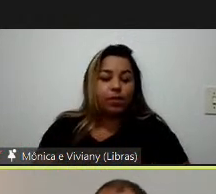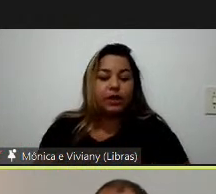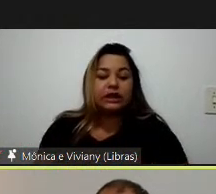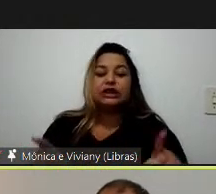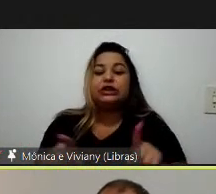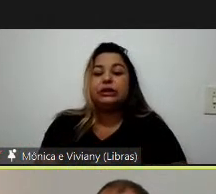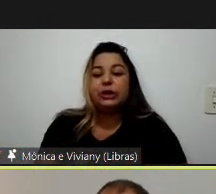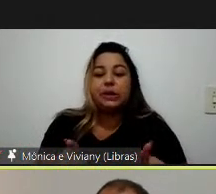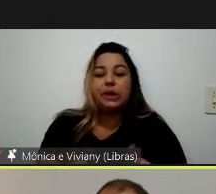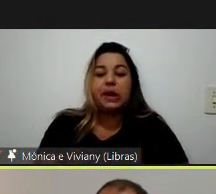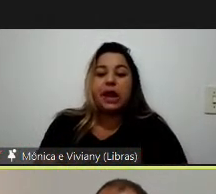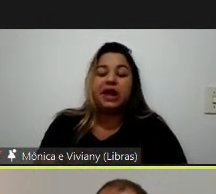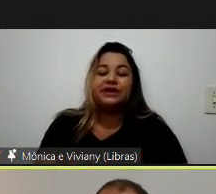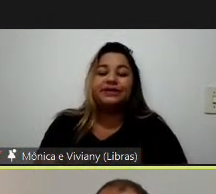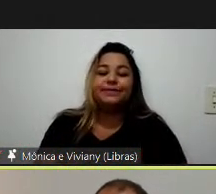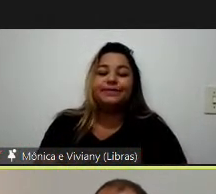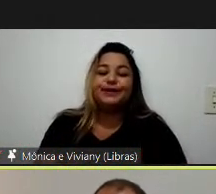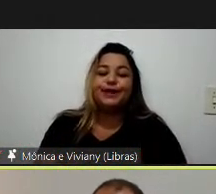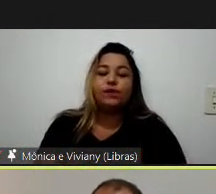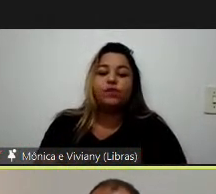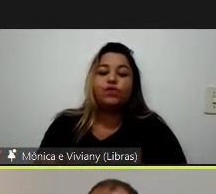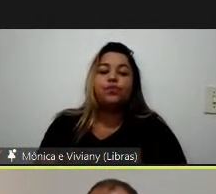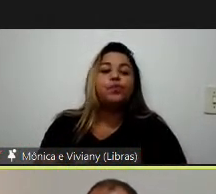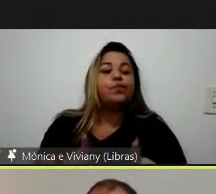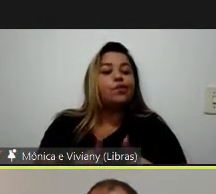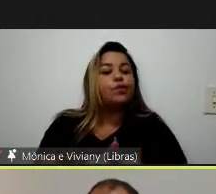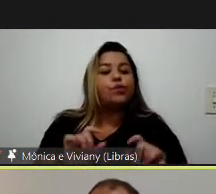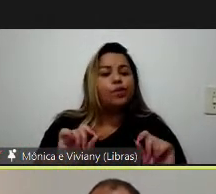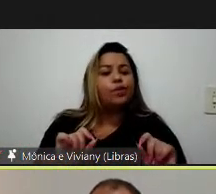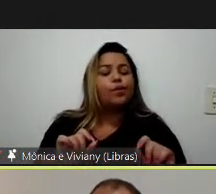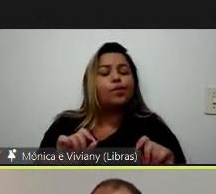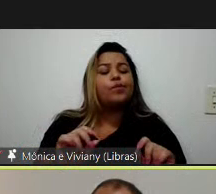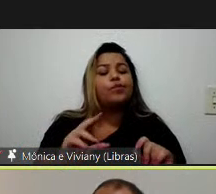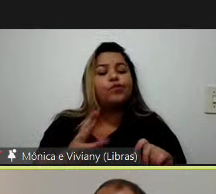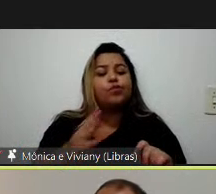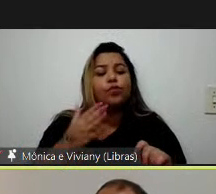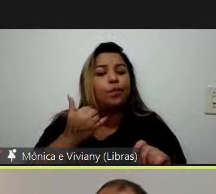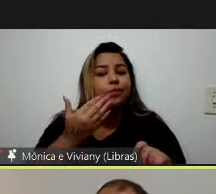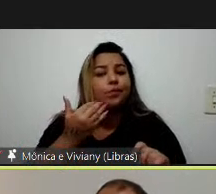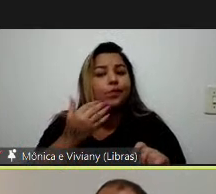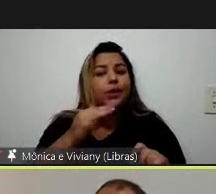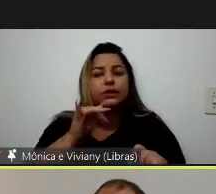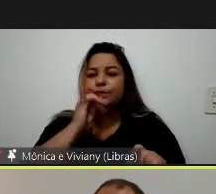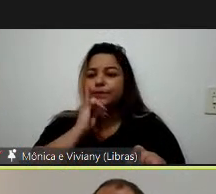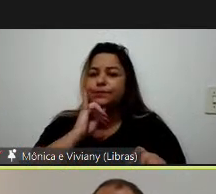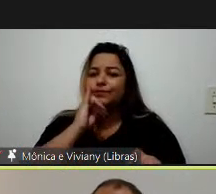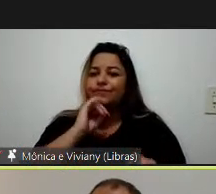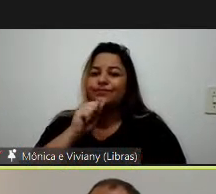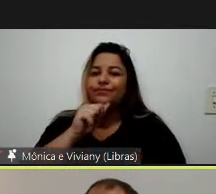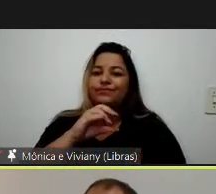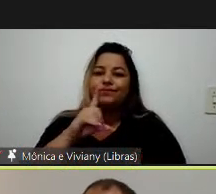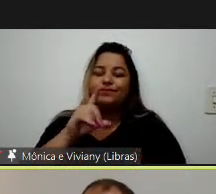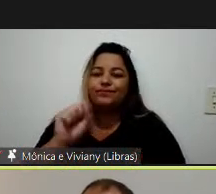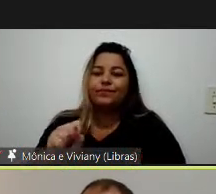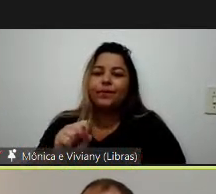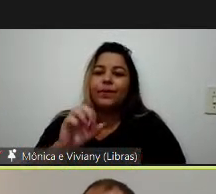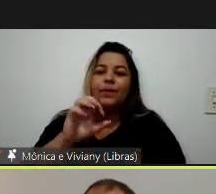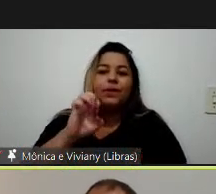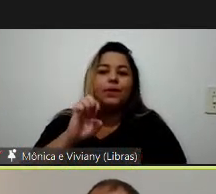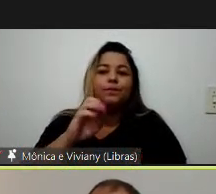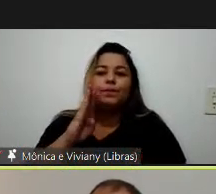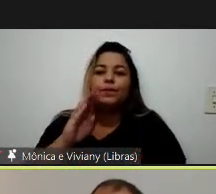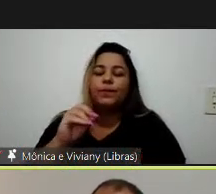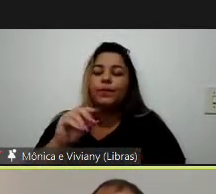animals used as sources of food. Examples for such zoonosis are HIV/AIDS, Ebola,